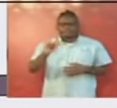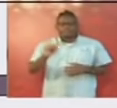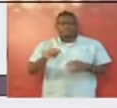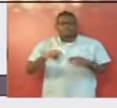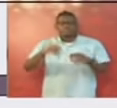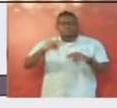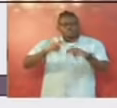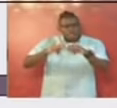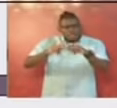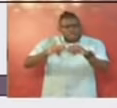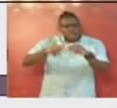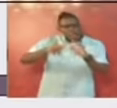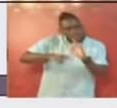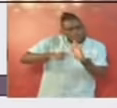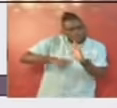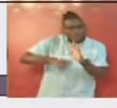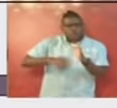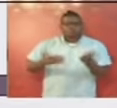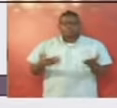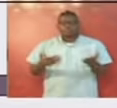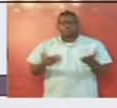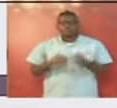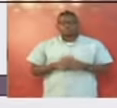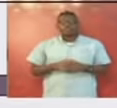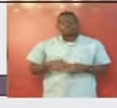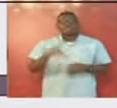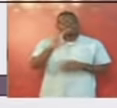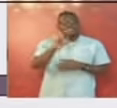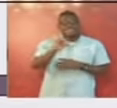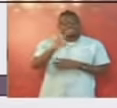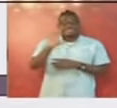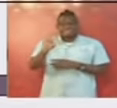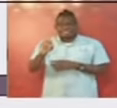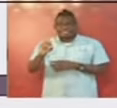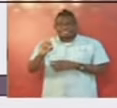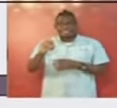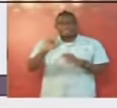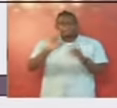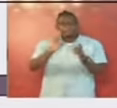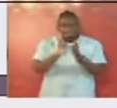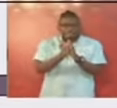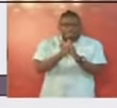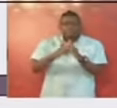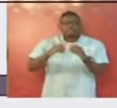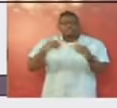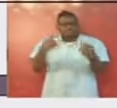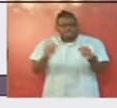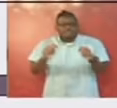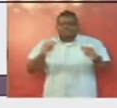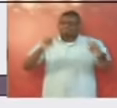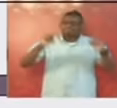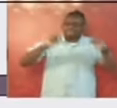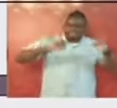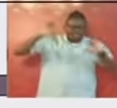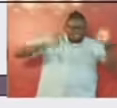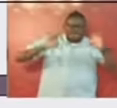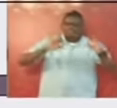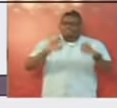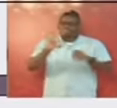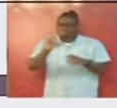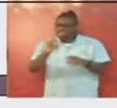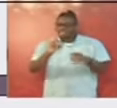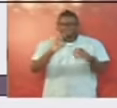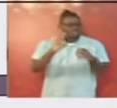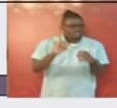sedentary lifestyle for perhaps 30 to 60 minutes for most days in the week, whether you're running, walking, dancing, or Zumba